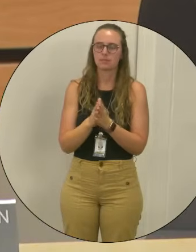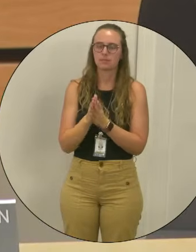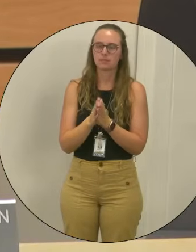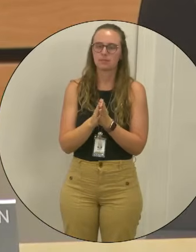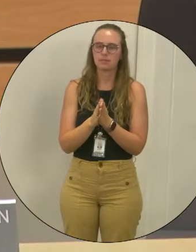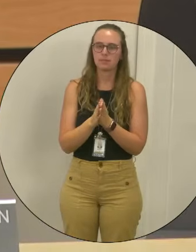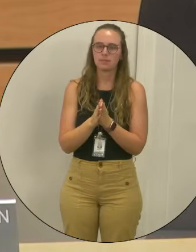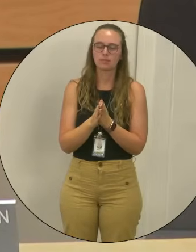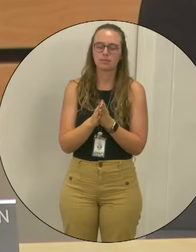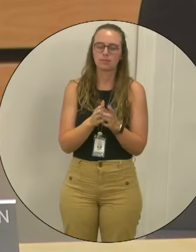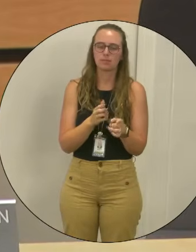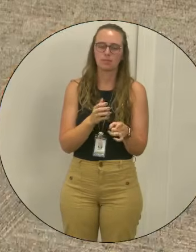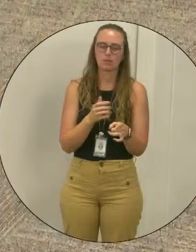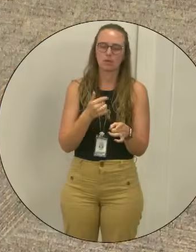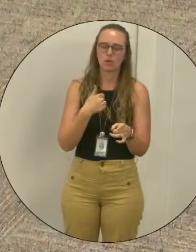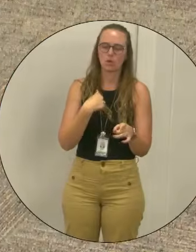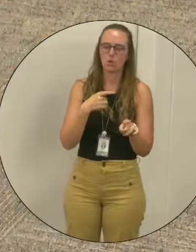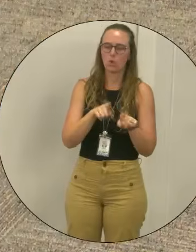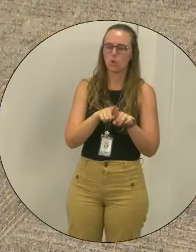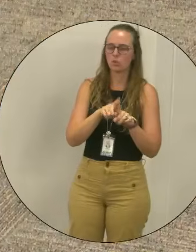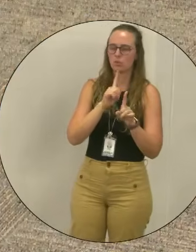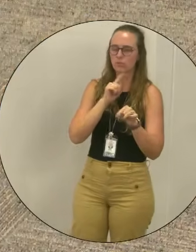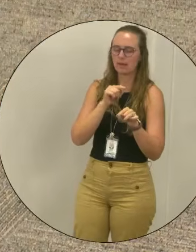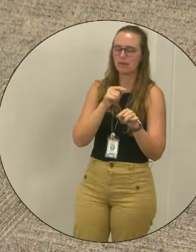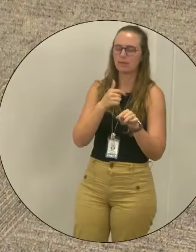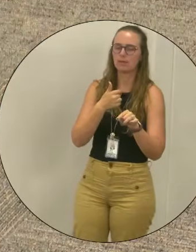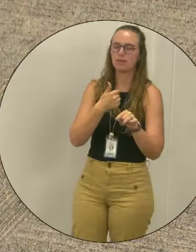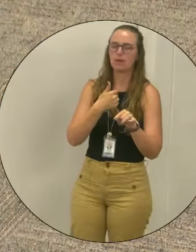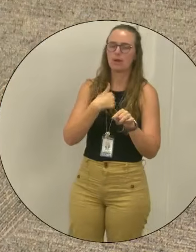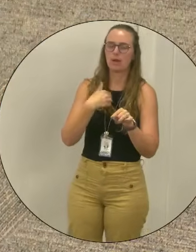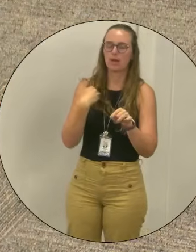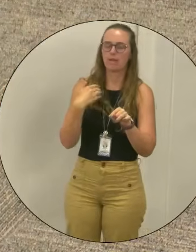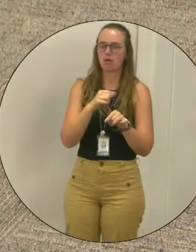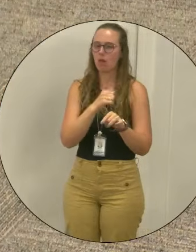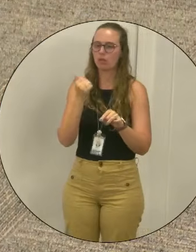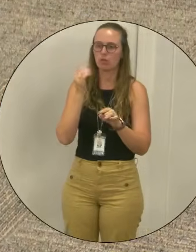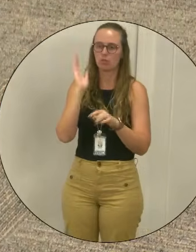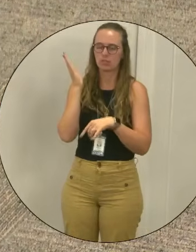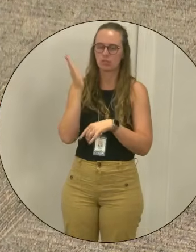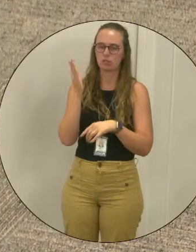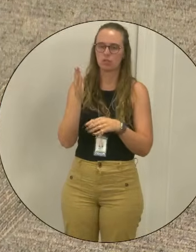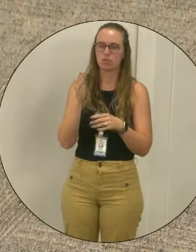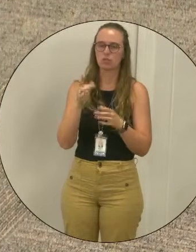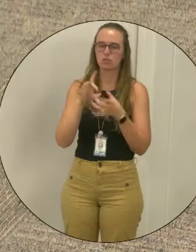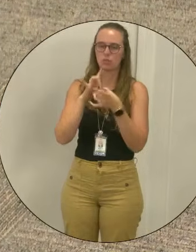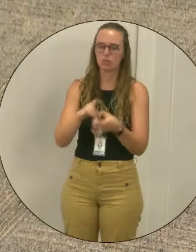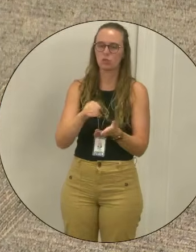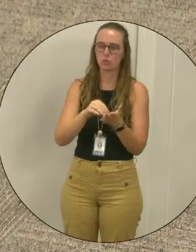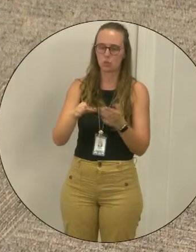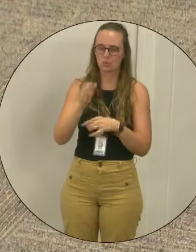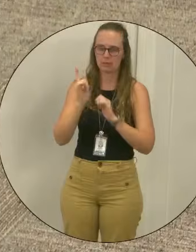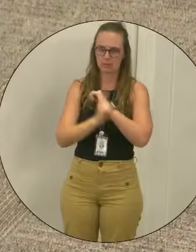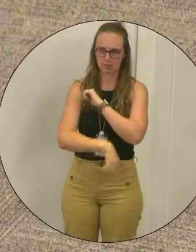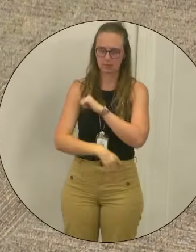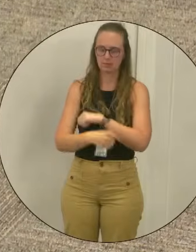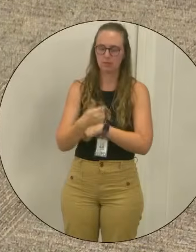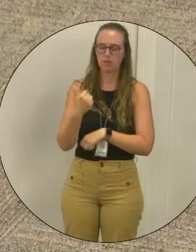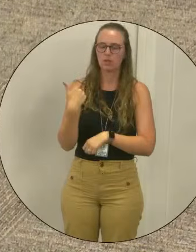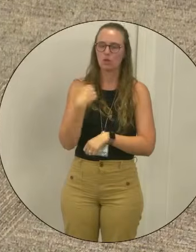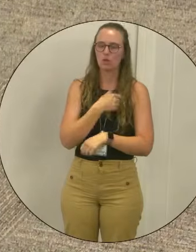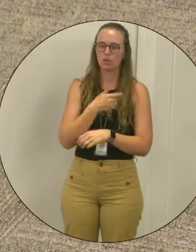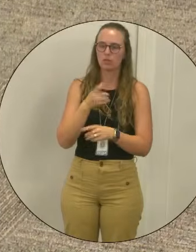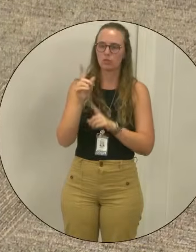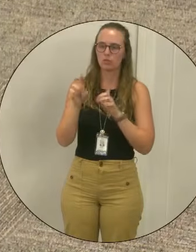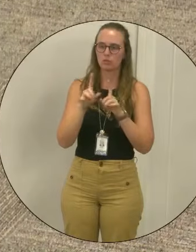And if I could just also respond. As you know, I do other presentations as well, and we get into student discipline. And the presentations we've been doing have been based